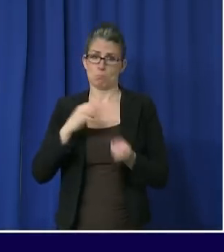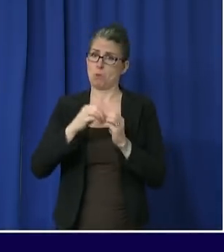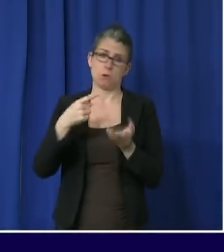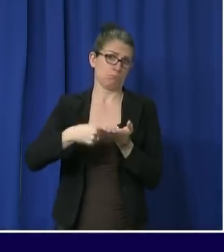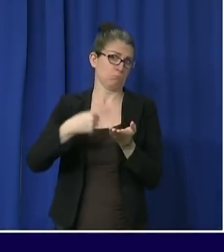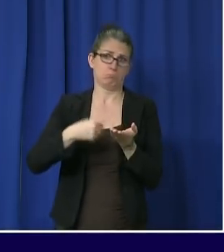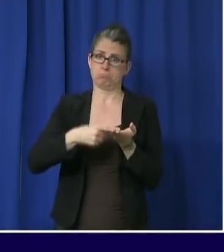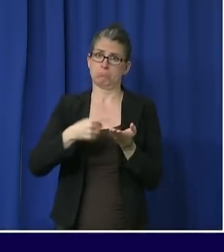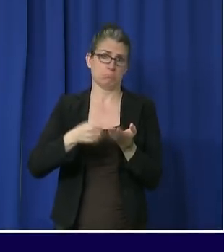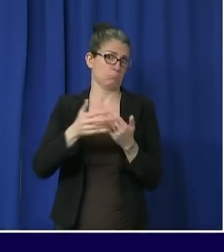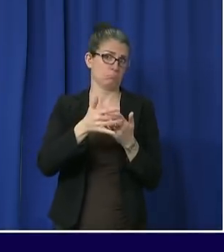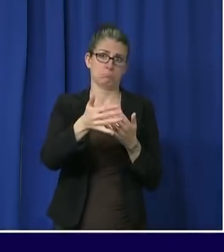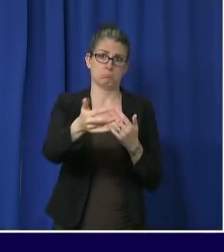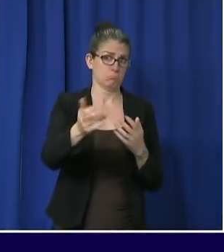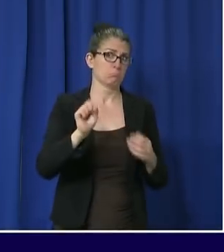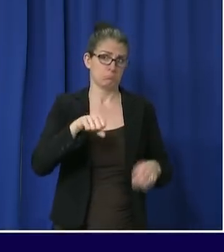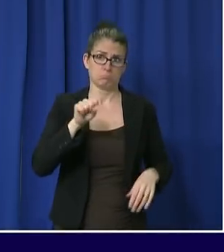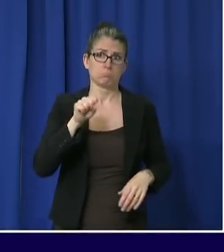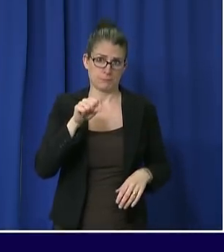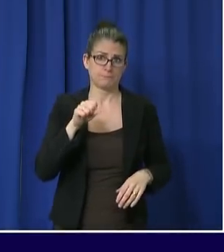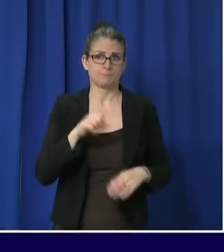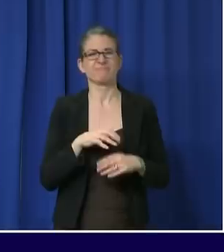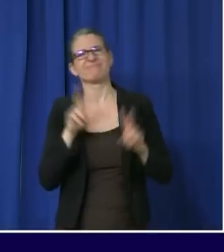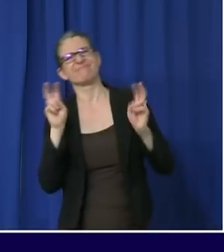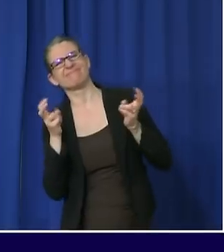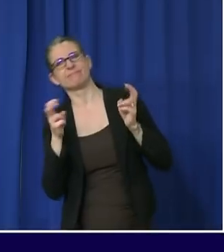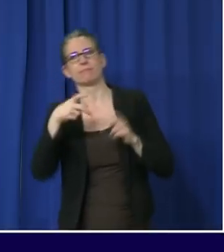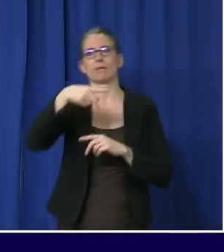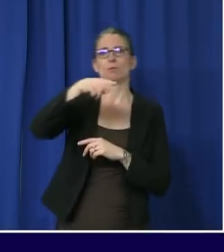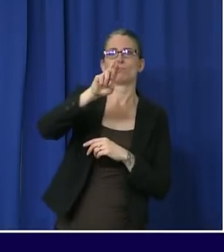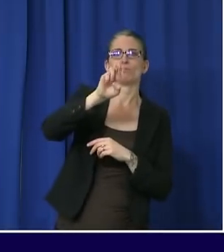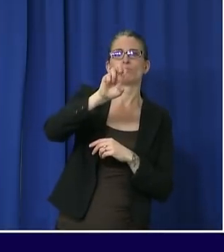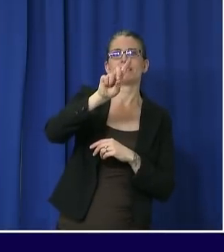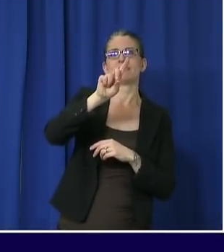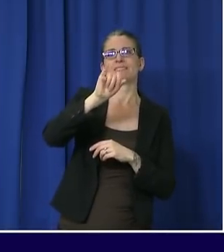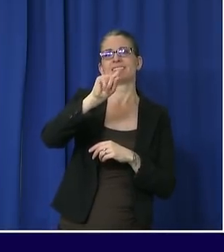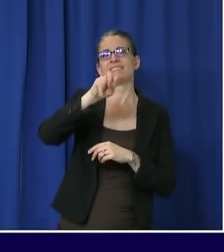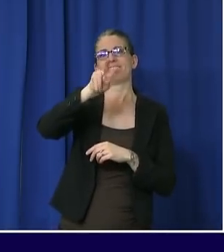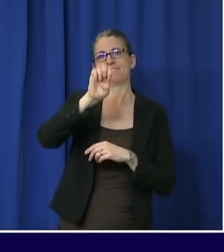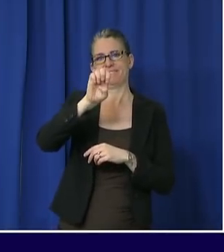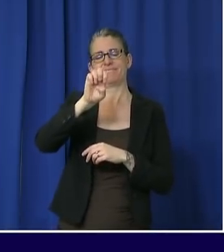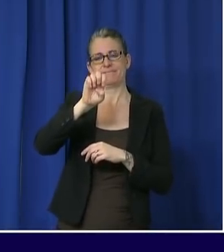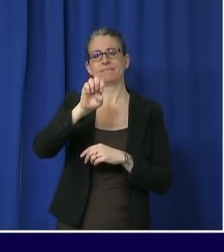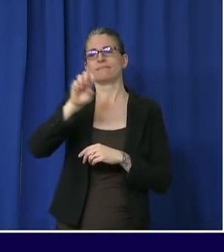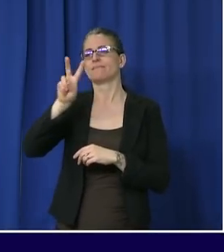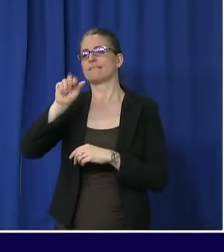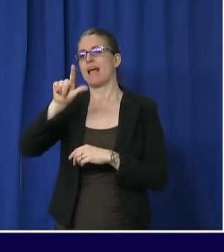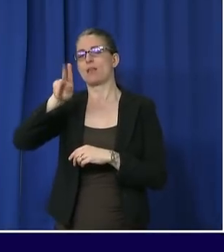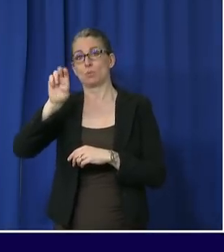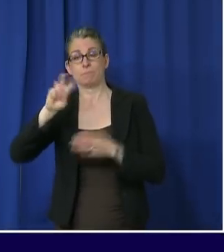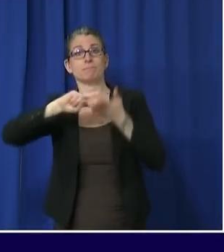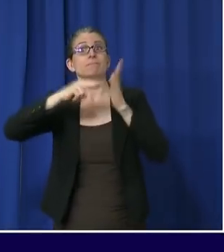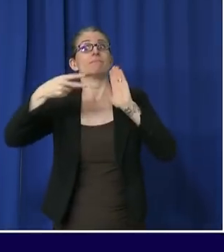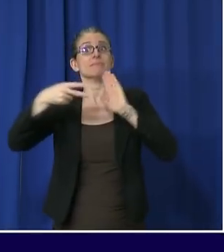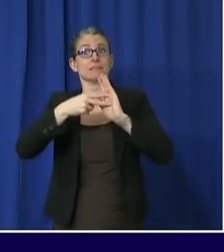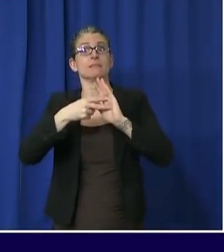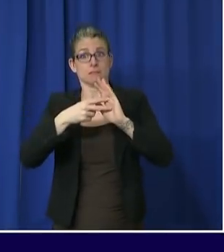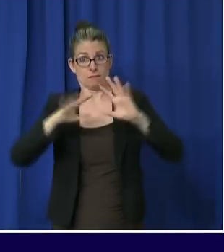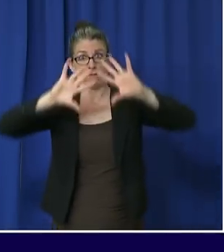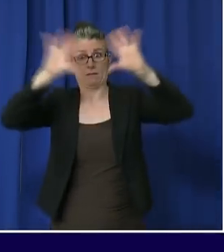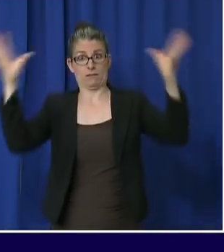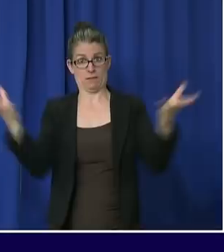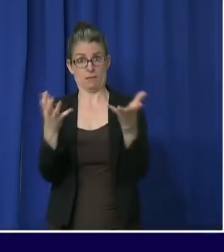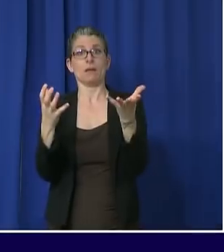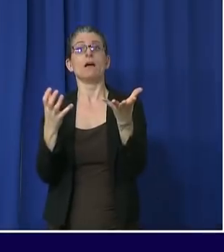value. And for anyone who's watching right now, take a second after this is over to look at the positive predictive value, and you'll